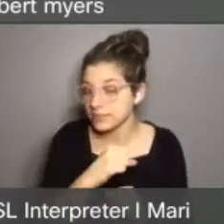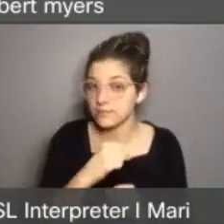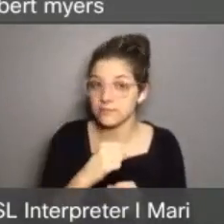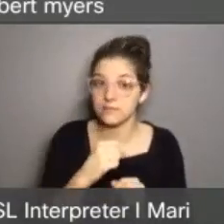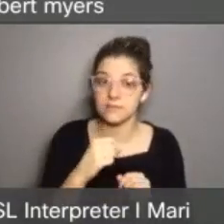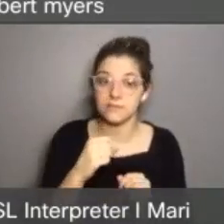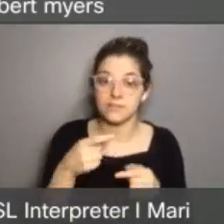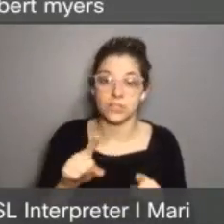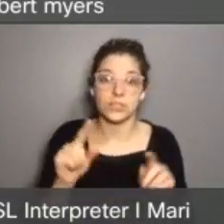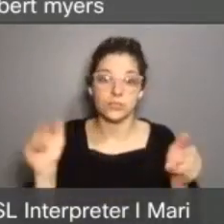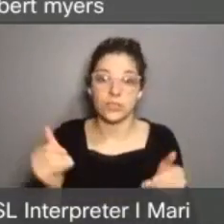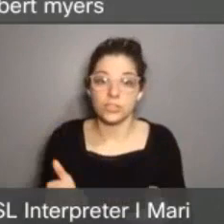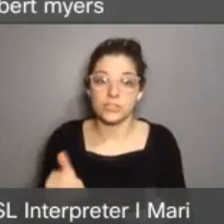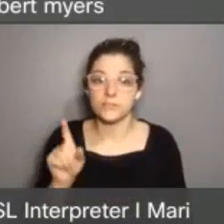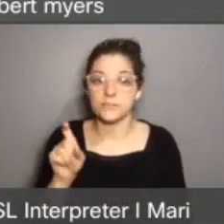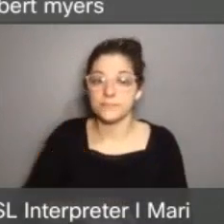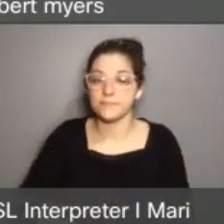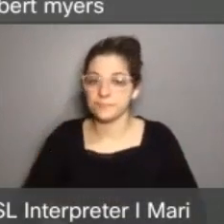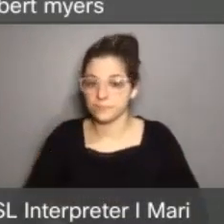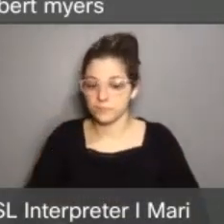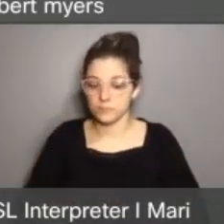the introductions?